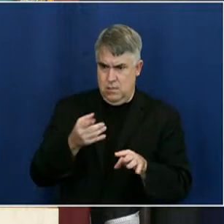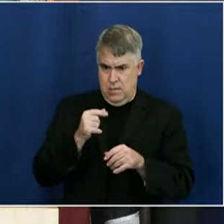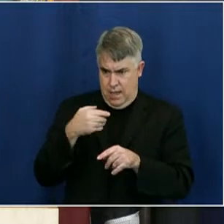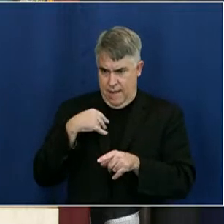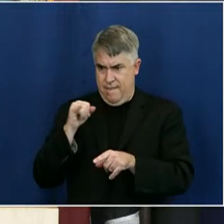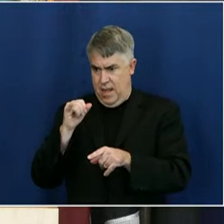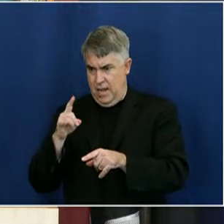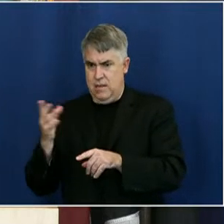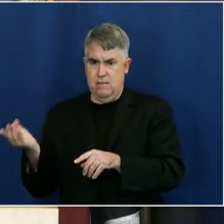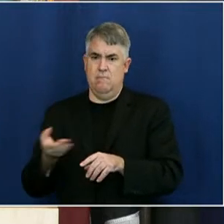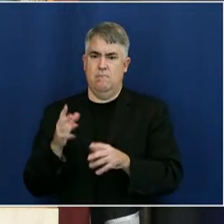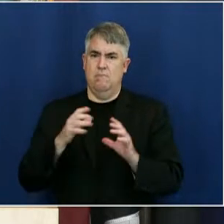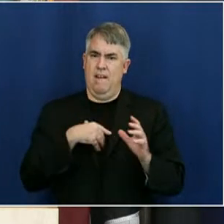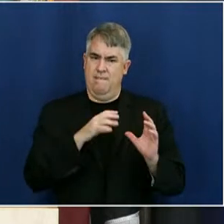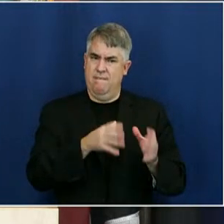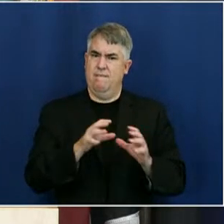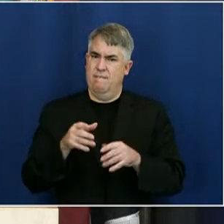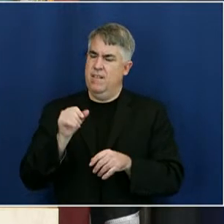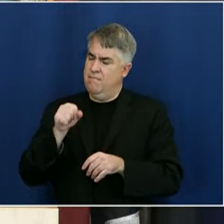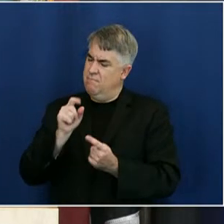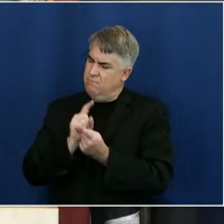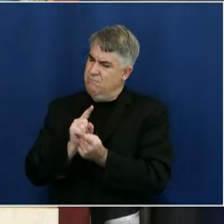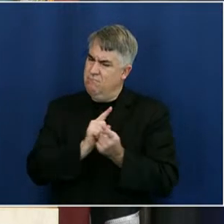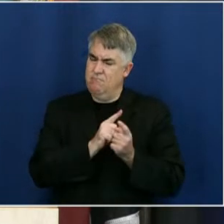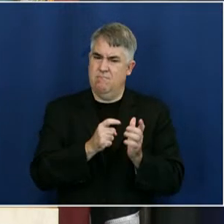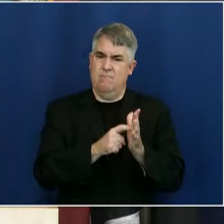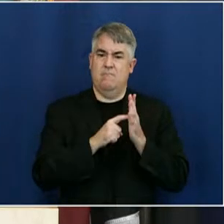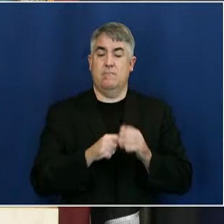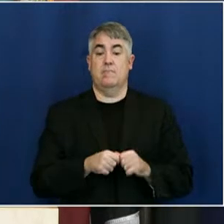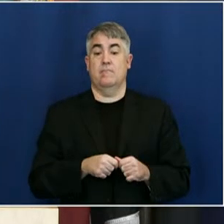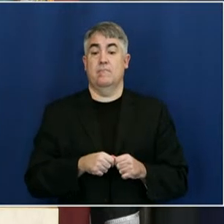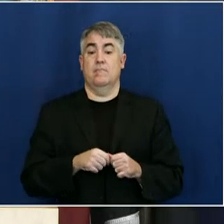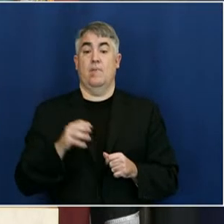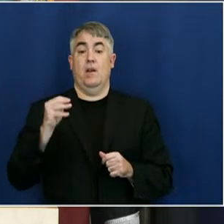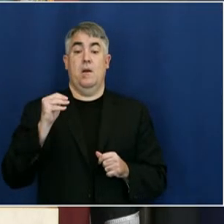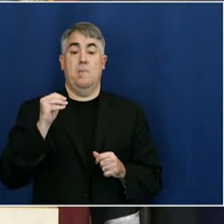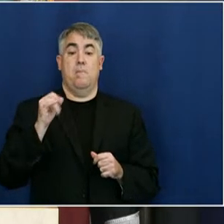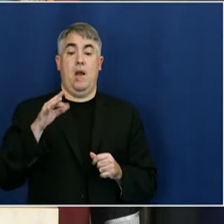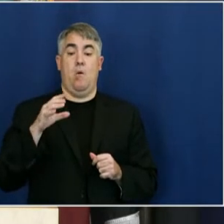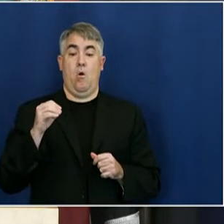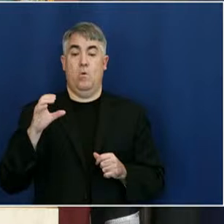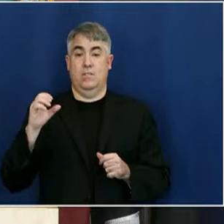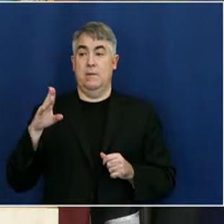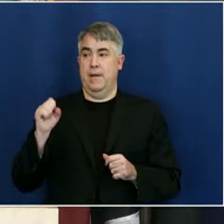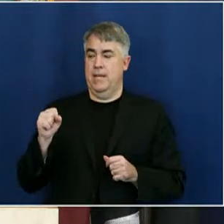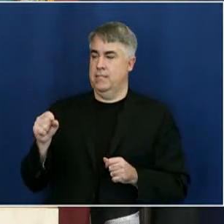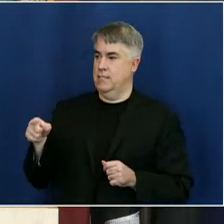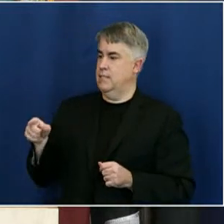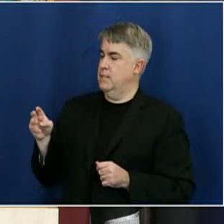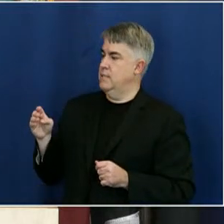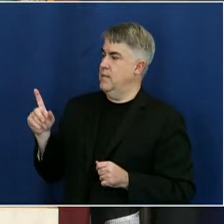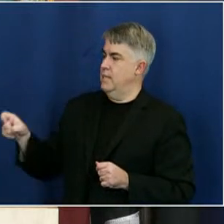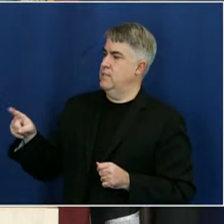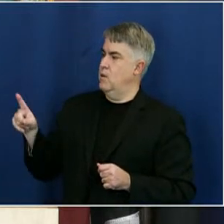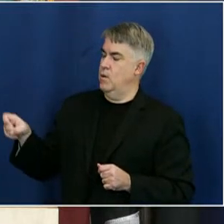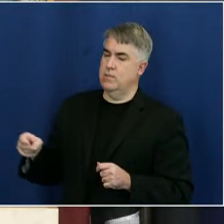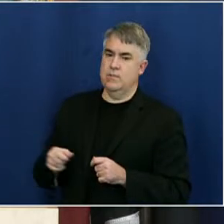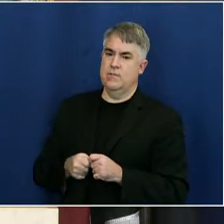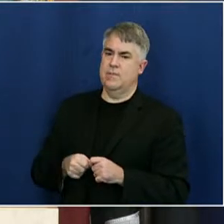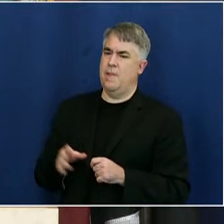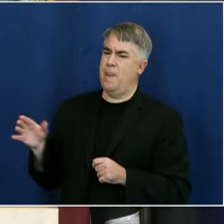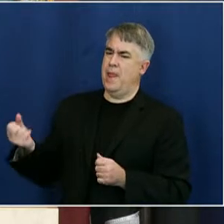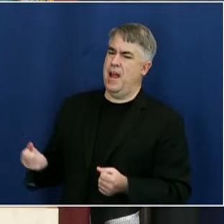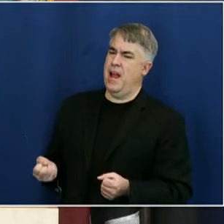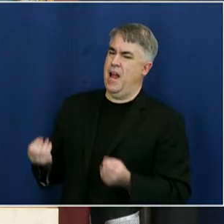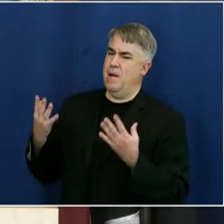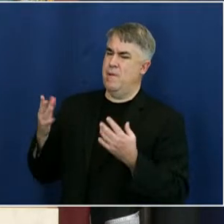This is from Mario Escovedo at CBS 8. Is the county keeping records of how many people are not showing up for their vaccine appointments? Has